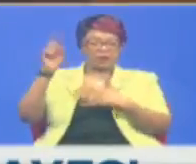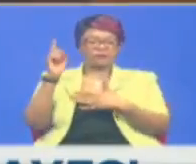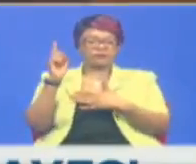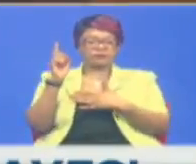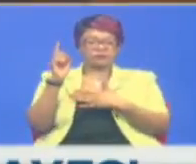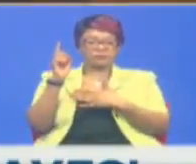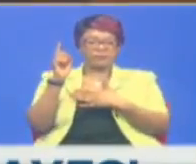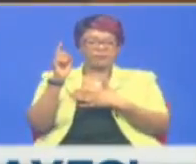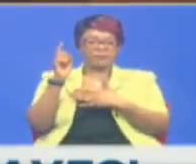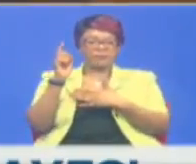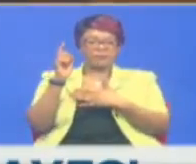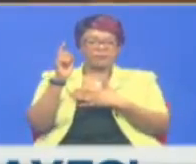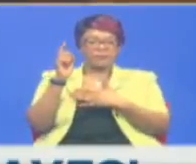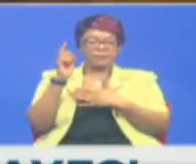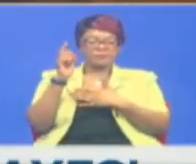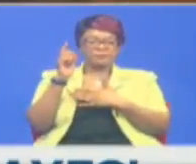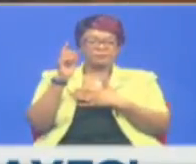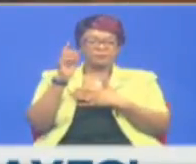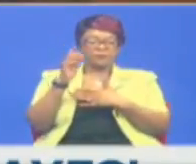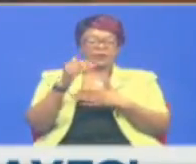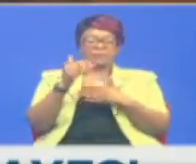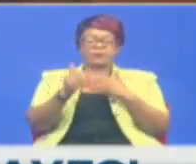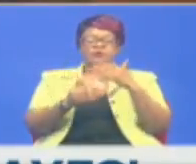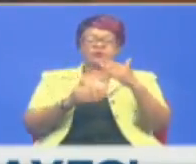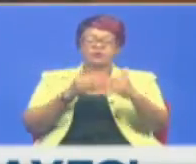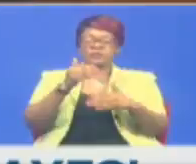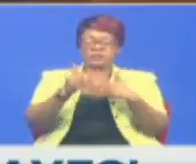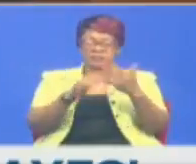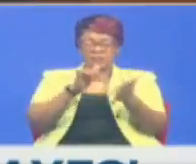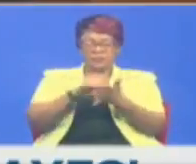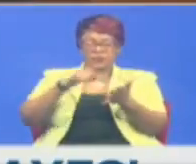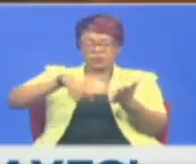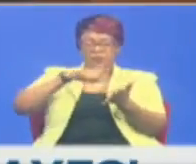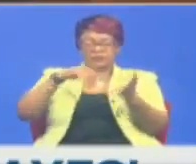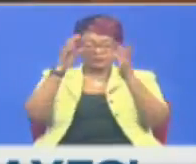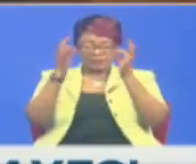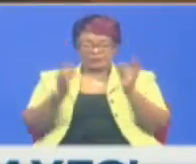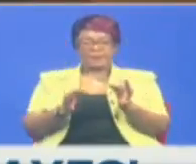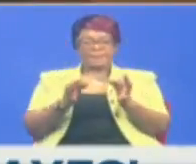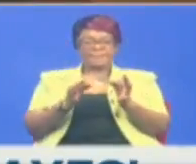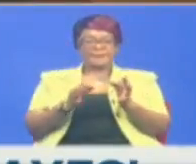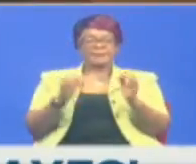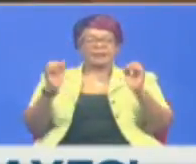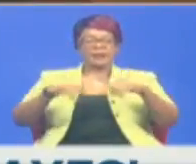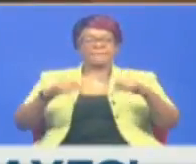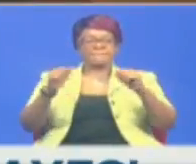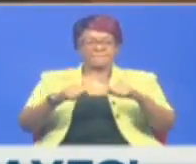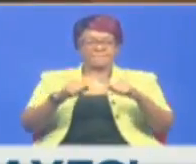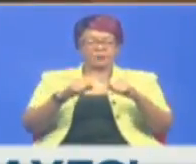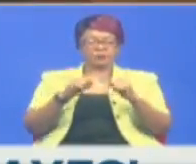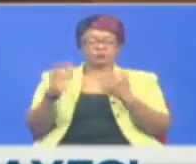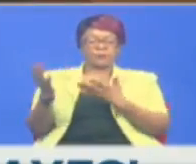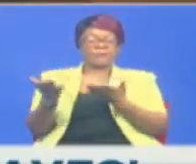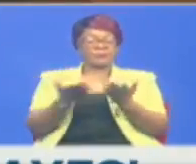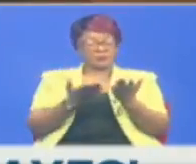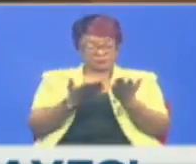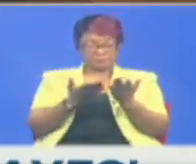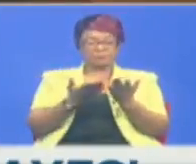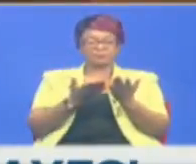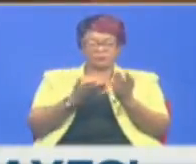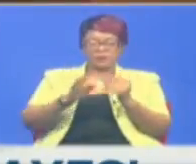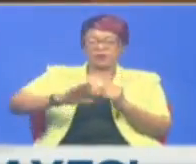That the protracted process that we took has been able to bring on the table of our counties